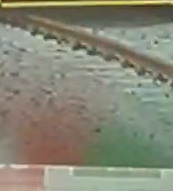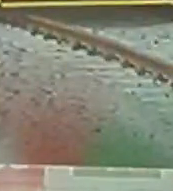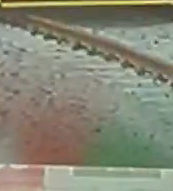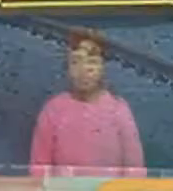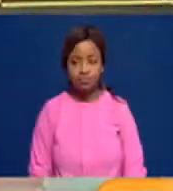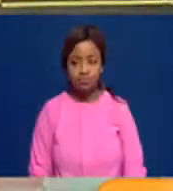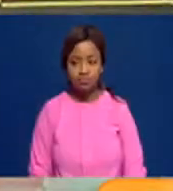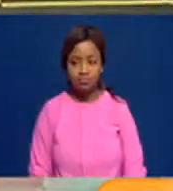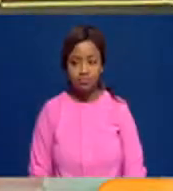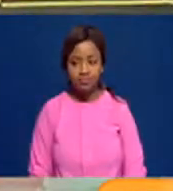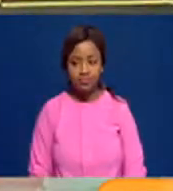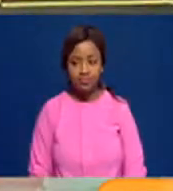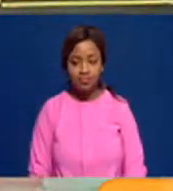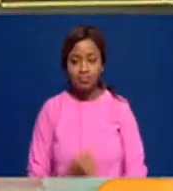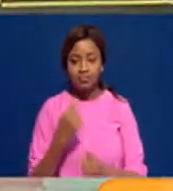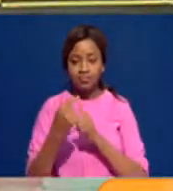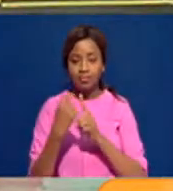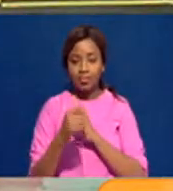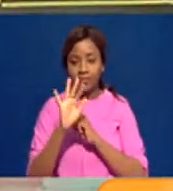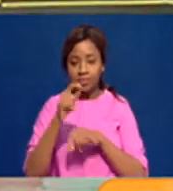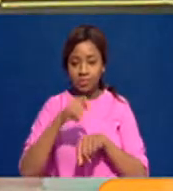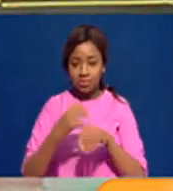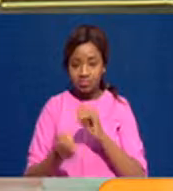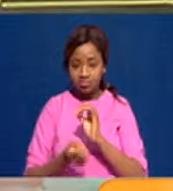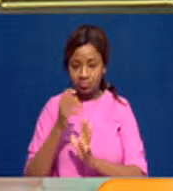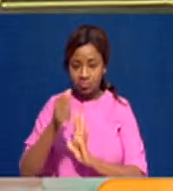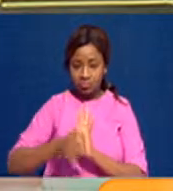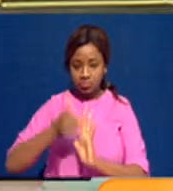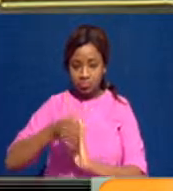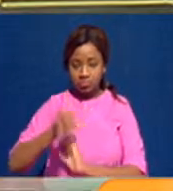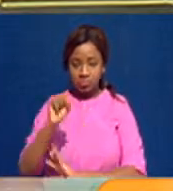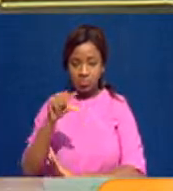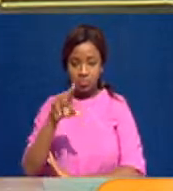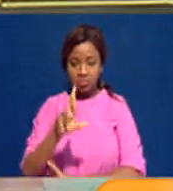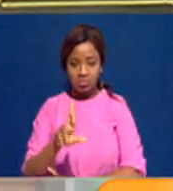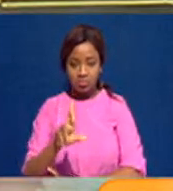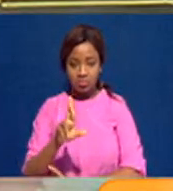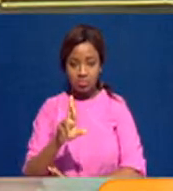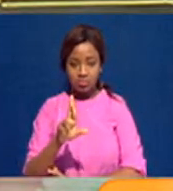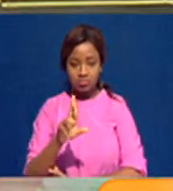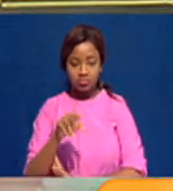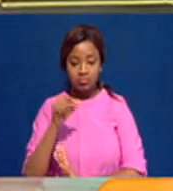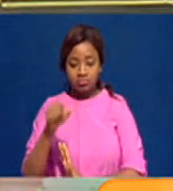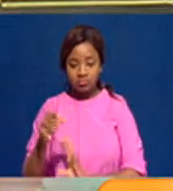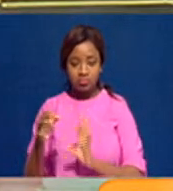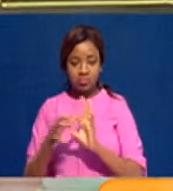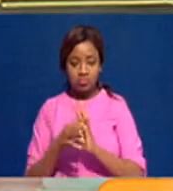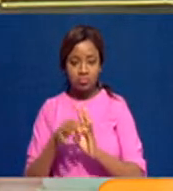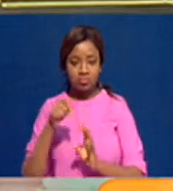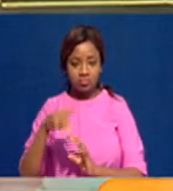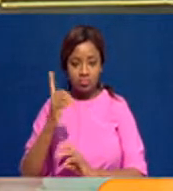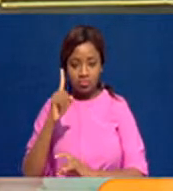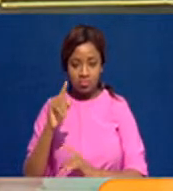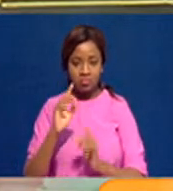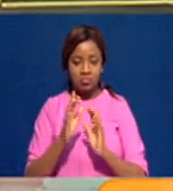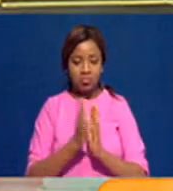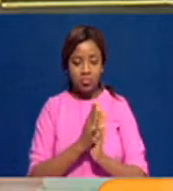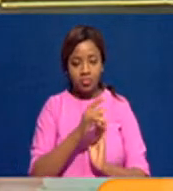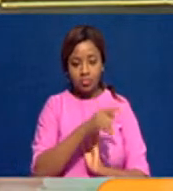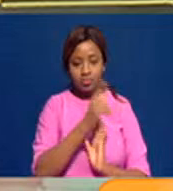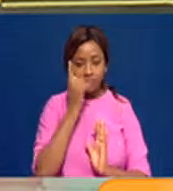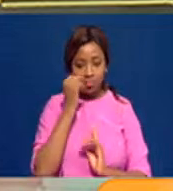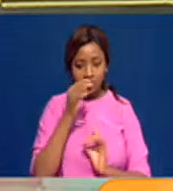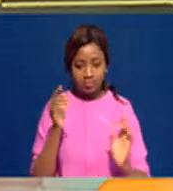And welcome back. So 5 years after the launch of the Chinese-funded standard-gauge railway, which linked the Kenyan capital Nairobi to the port city of